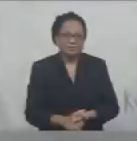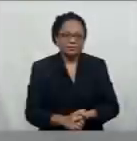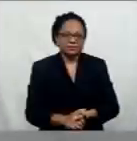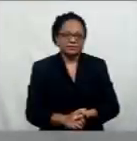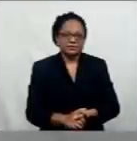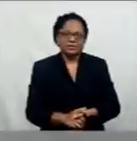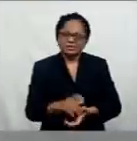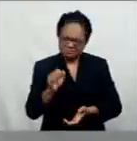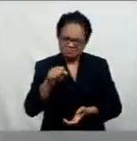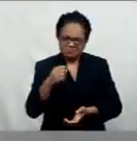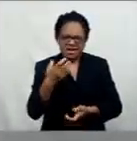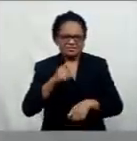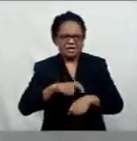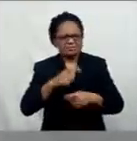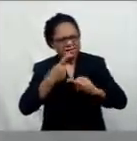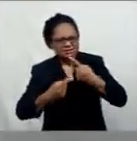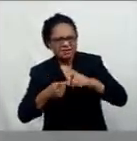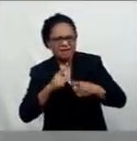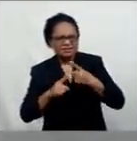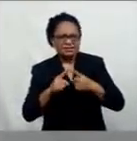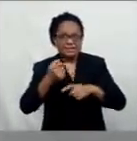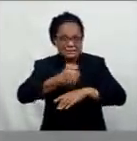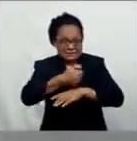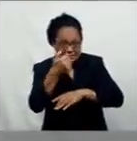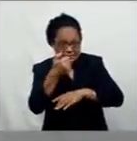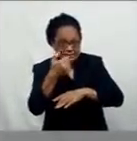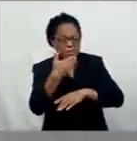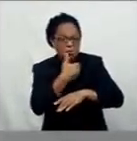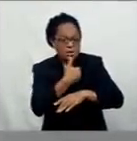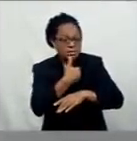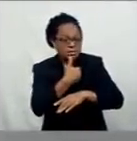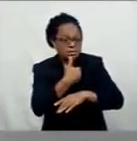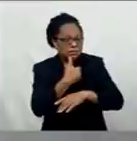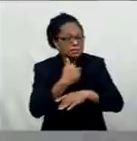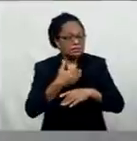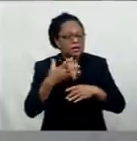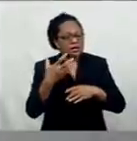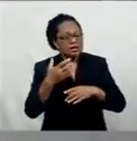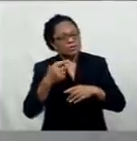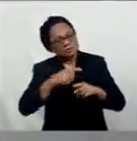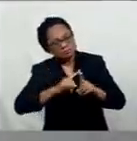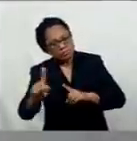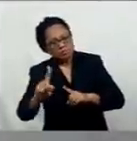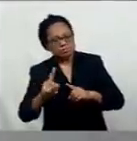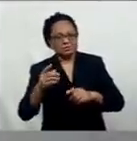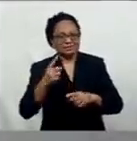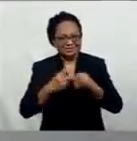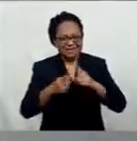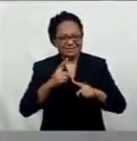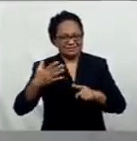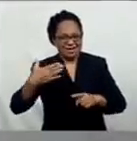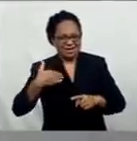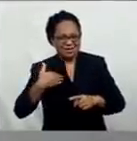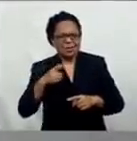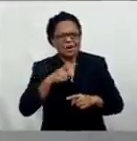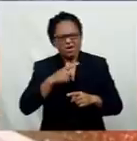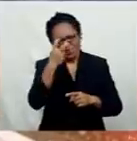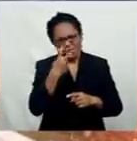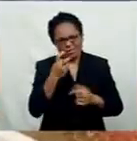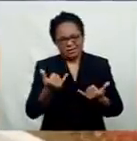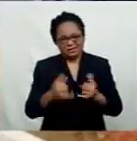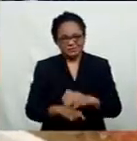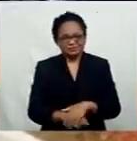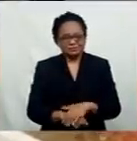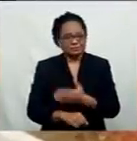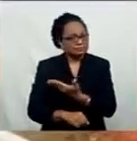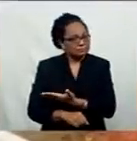We have time. We are before 6 at home. Take our time to exercise and be healthy, as age is catching now.